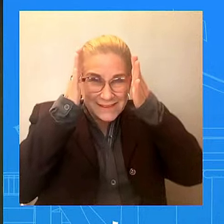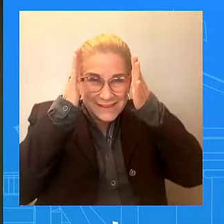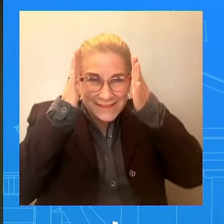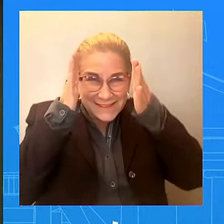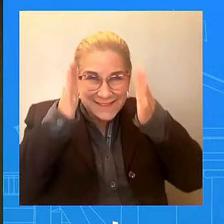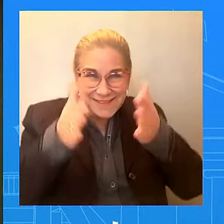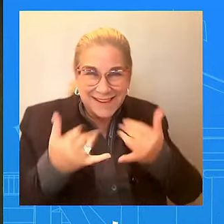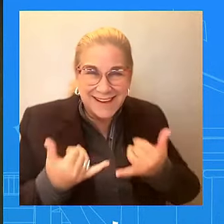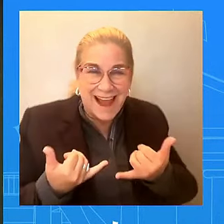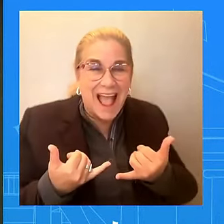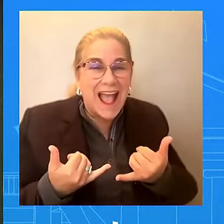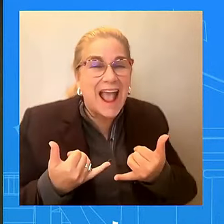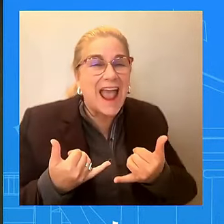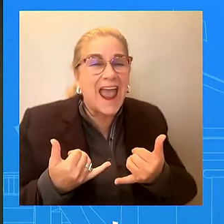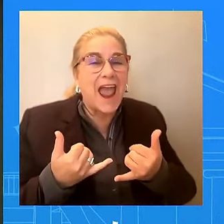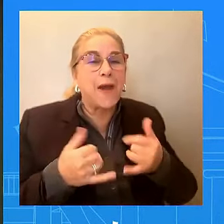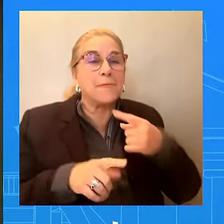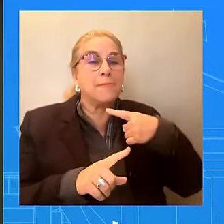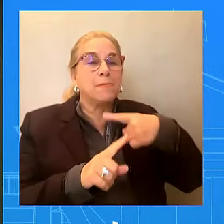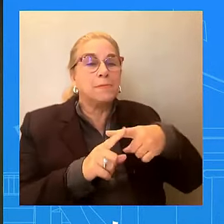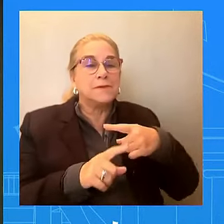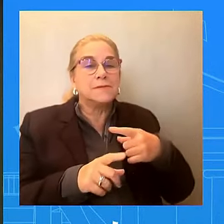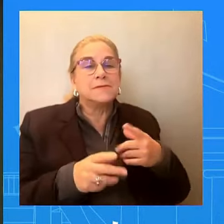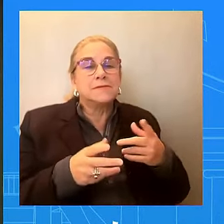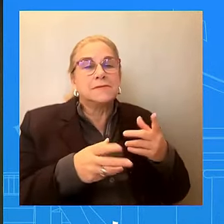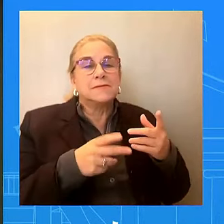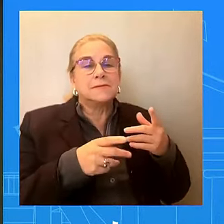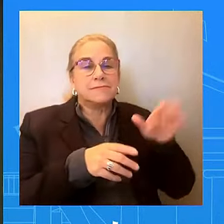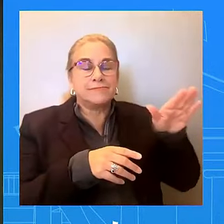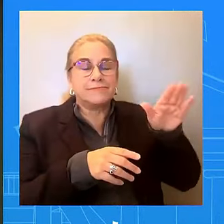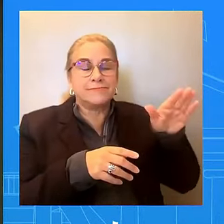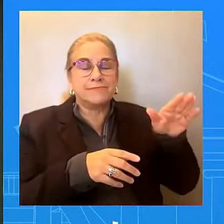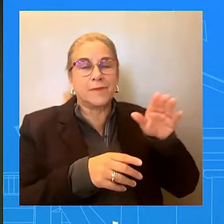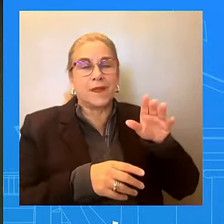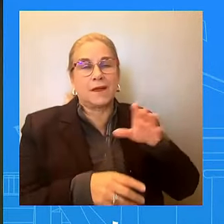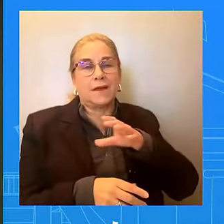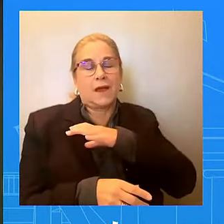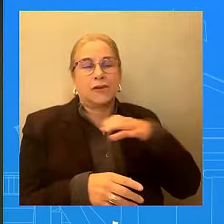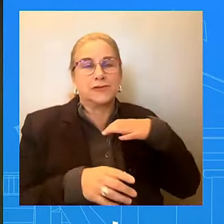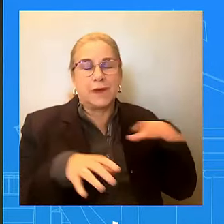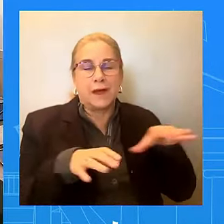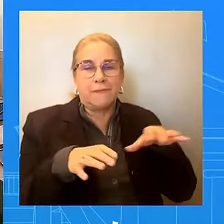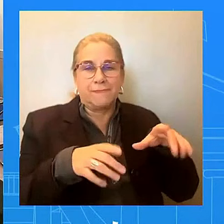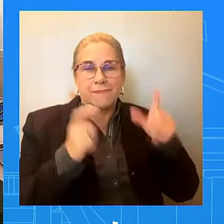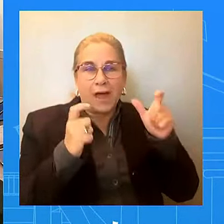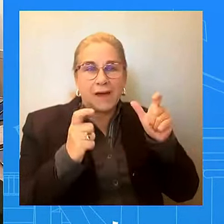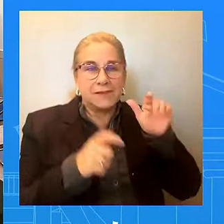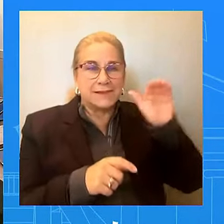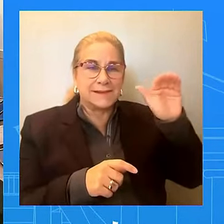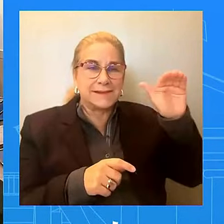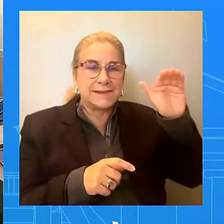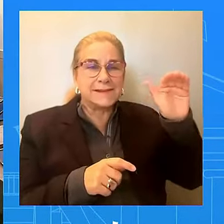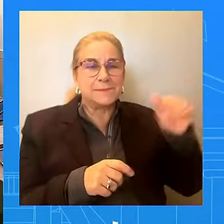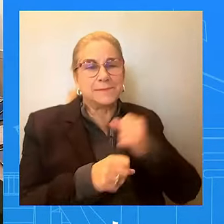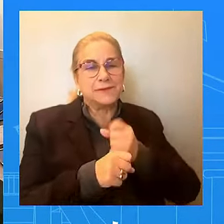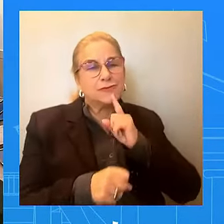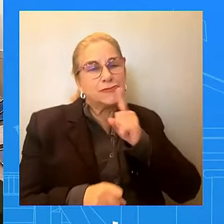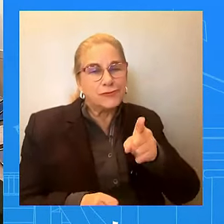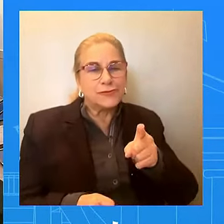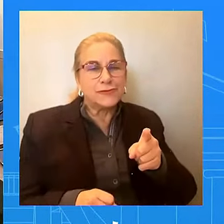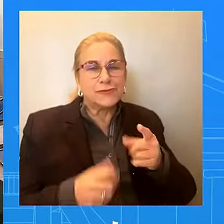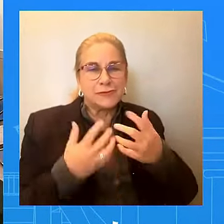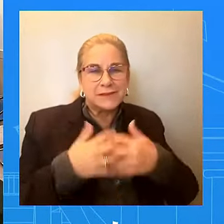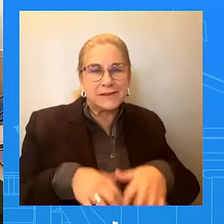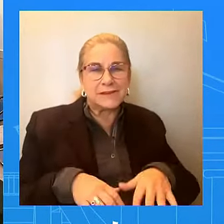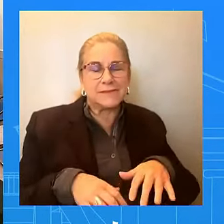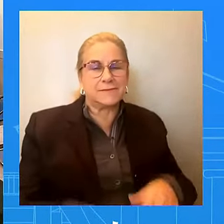return. Again, Michael. Mr. Secretary, Michael Wilner with McClatchy. Just want to ask you specifically about the